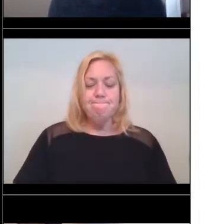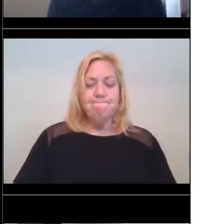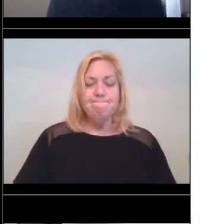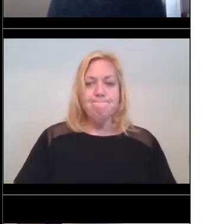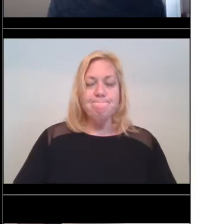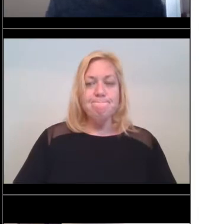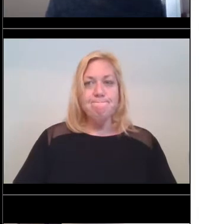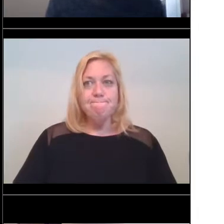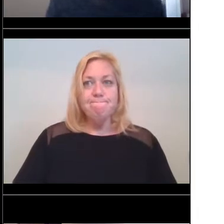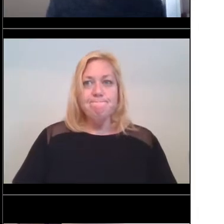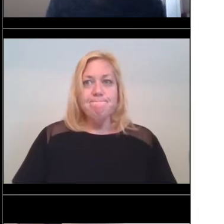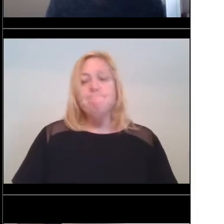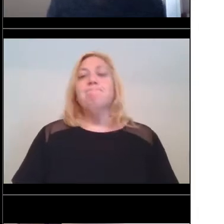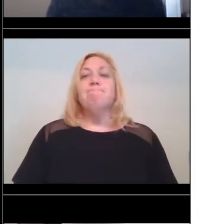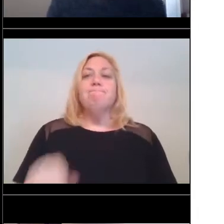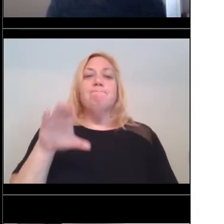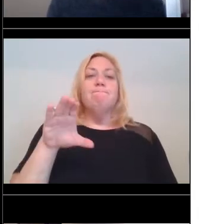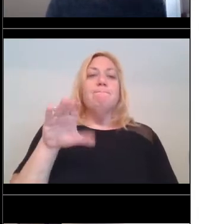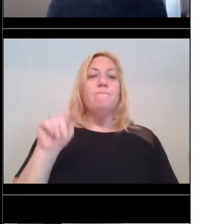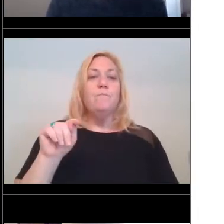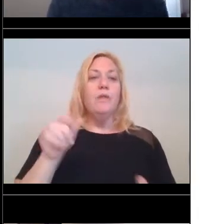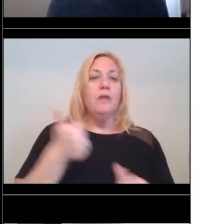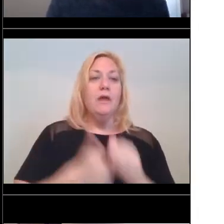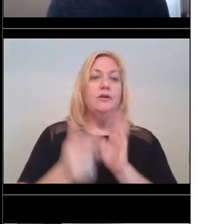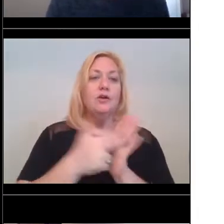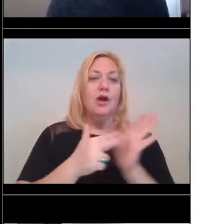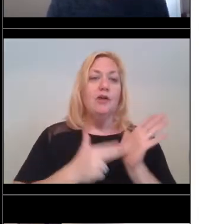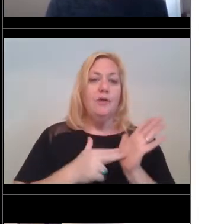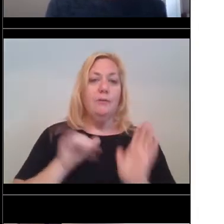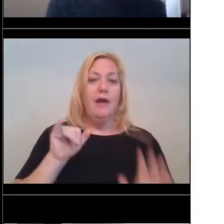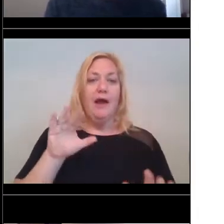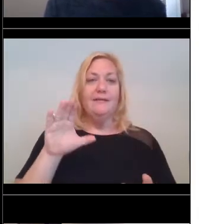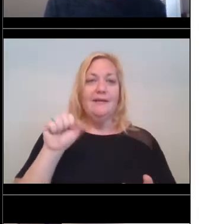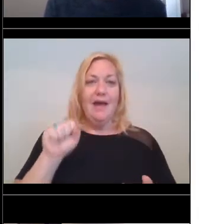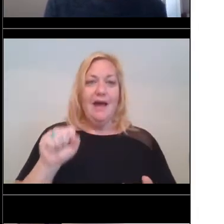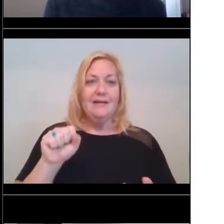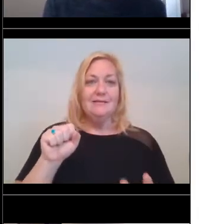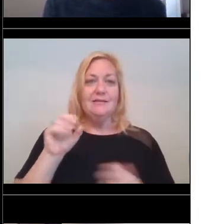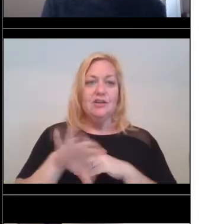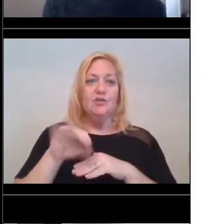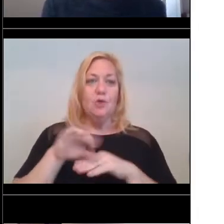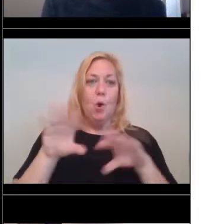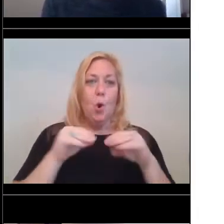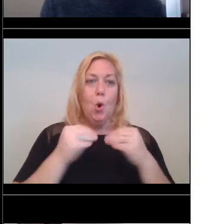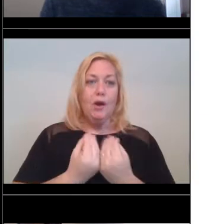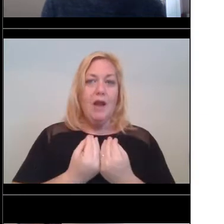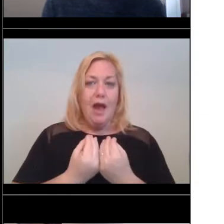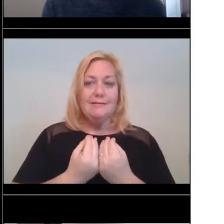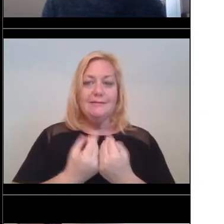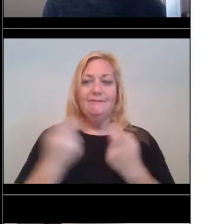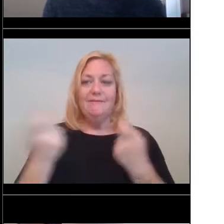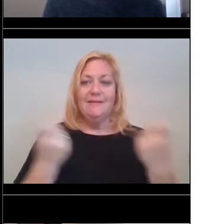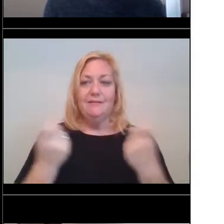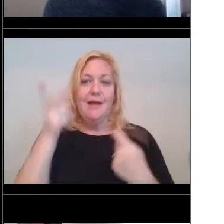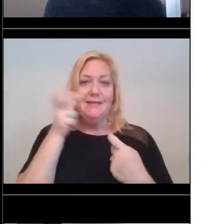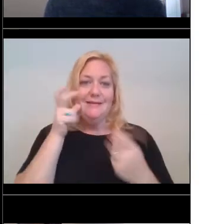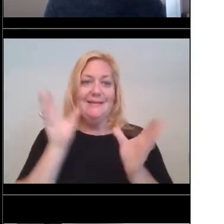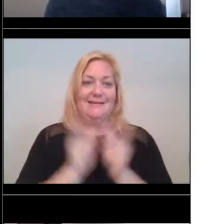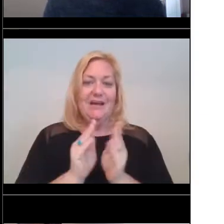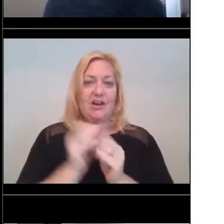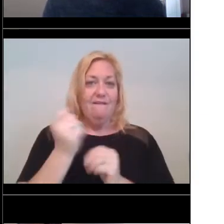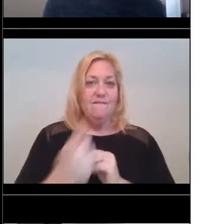So Caltrans is now under contract with ICF Consulting to organize and facilitate the listening sessions. And a few